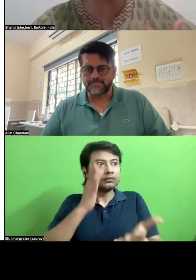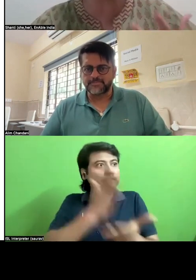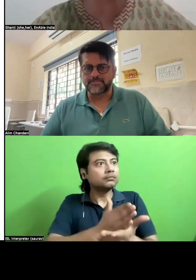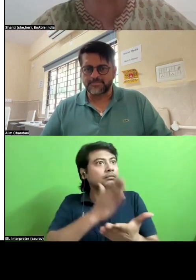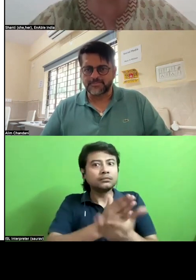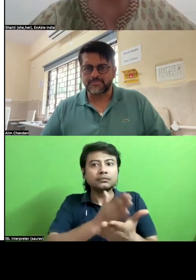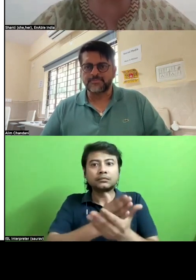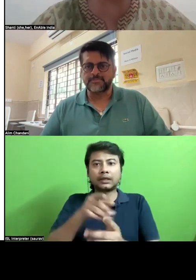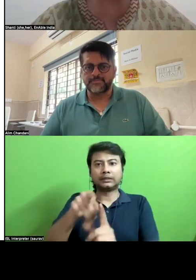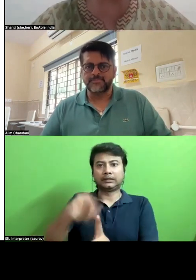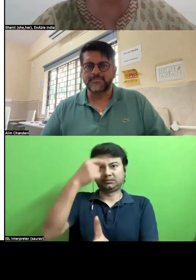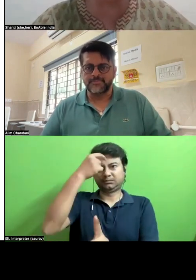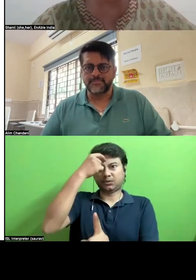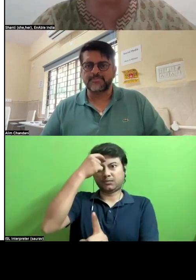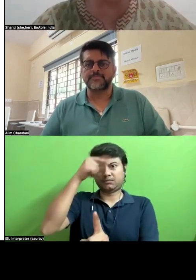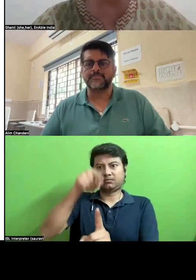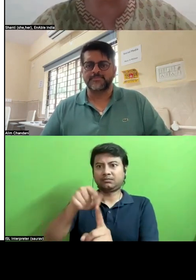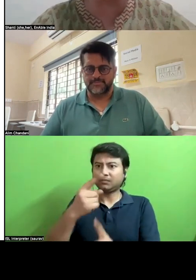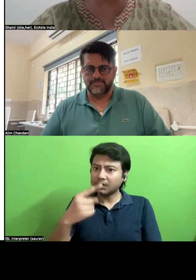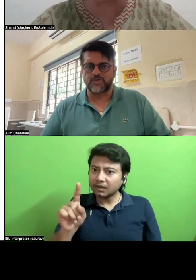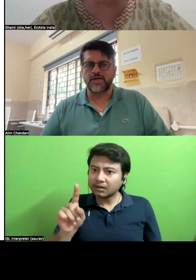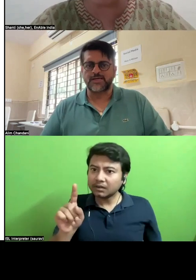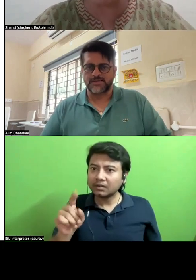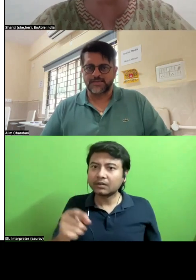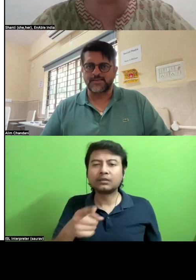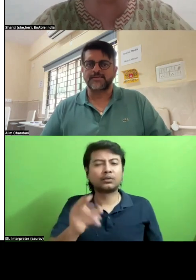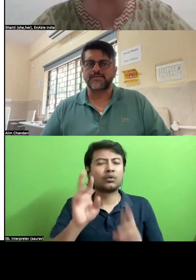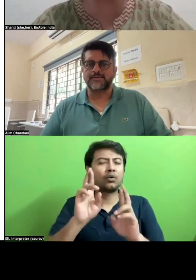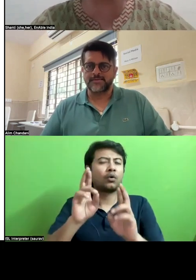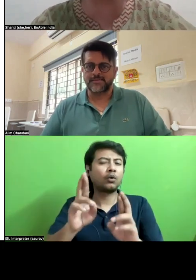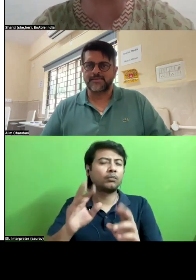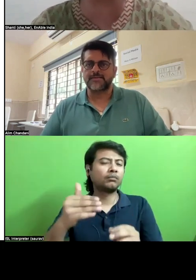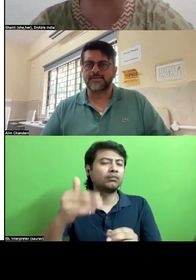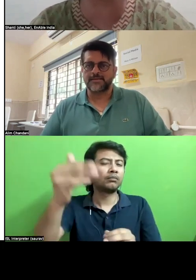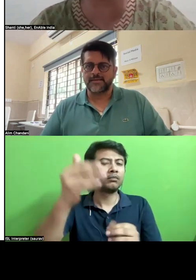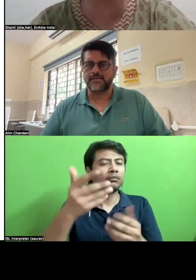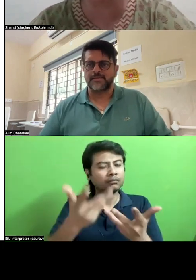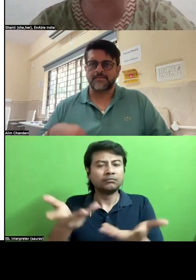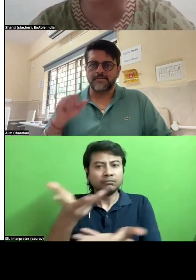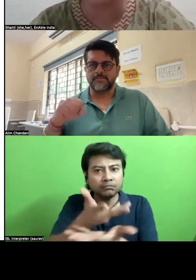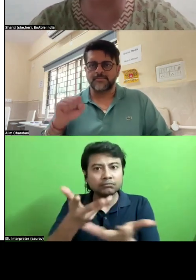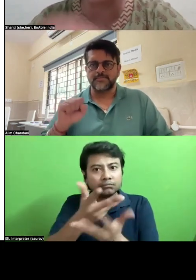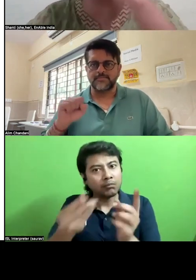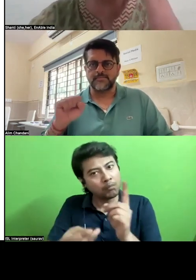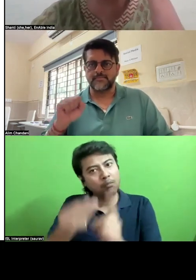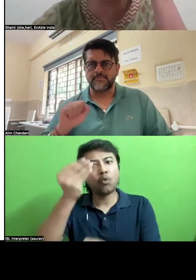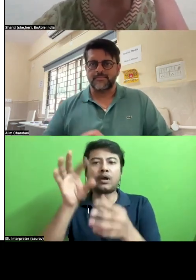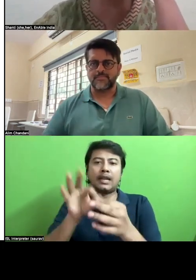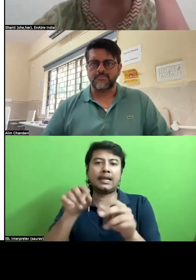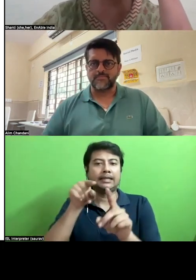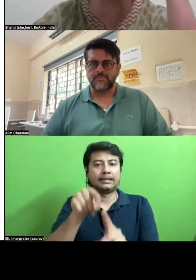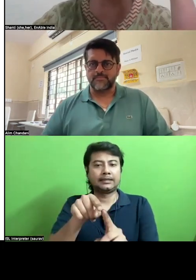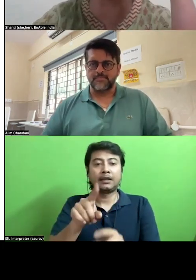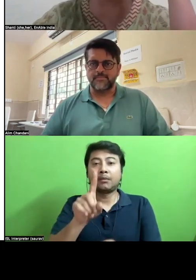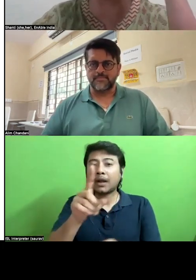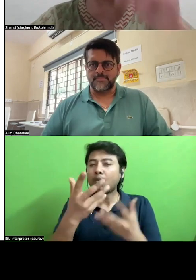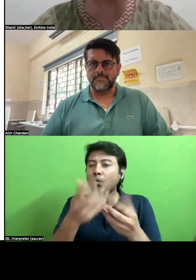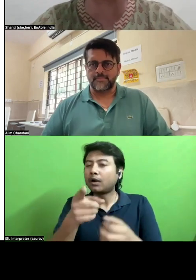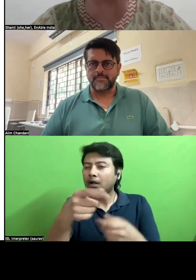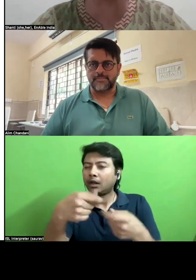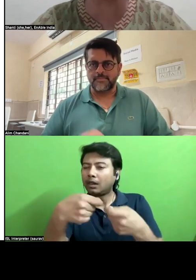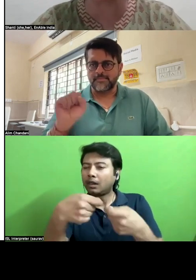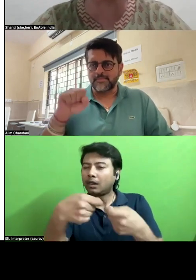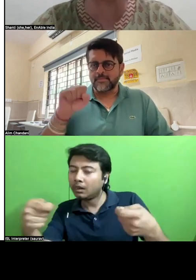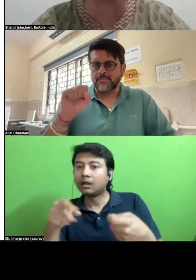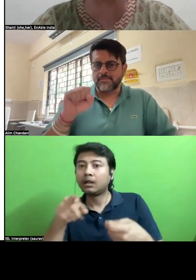think these are the things we will address, hopefully. I would like you to talk a little bit about, I mean, I was shocked when you told me what happened